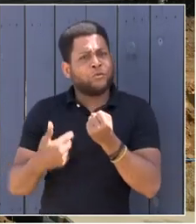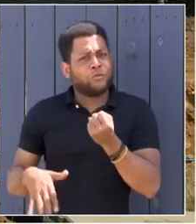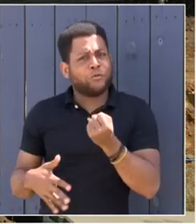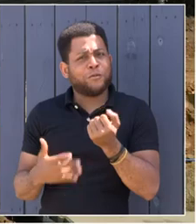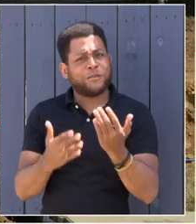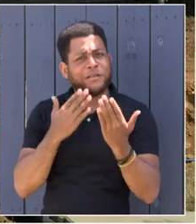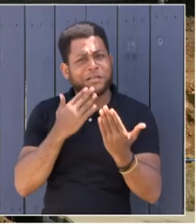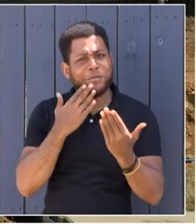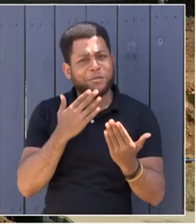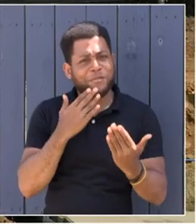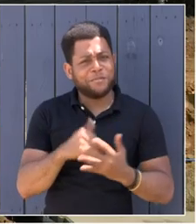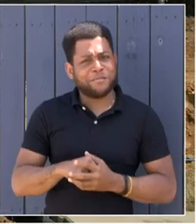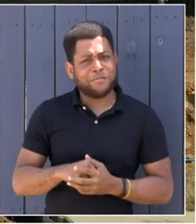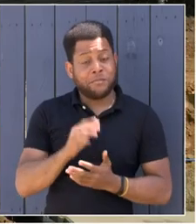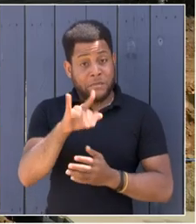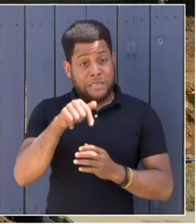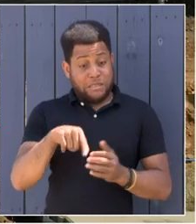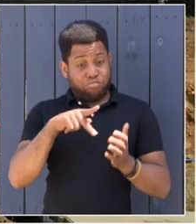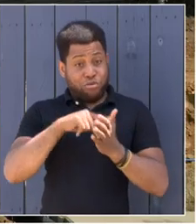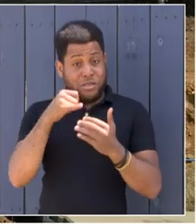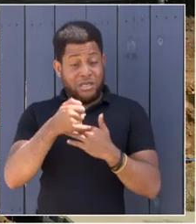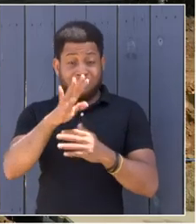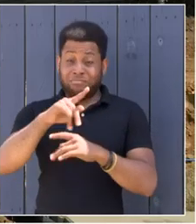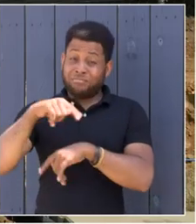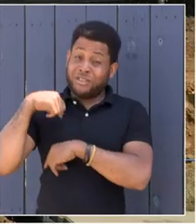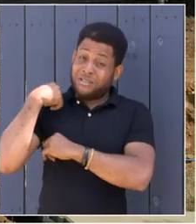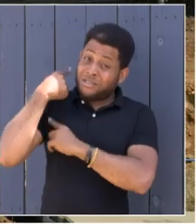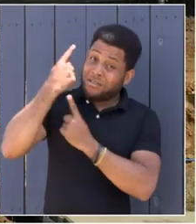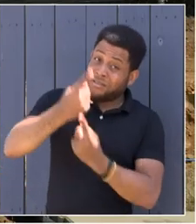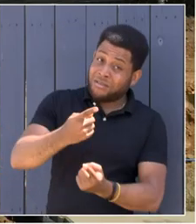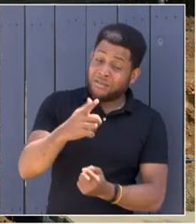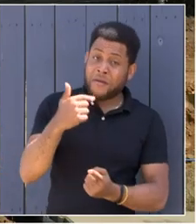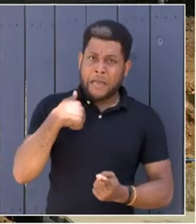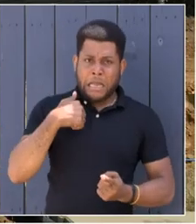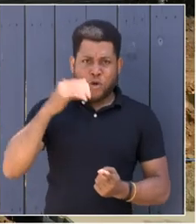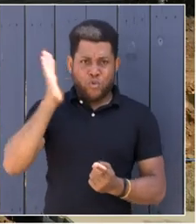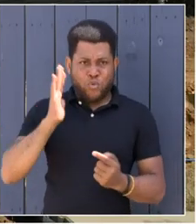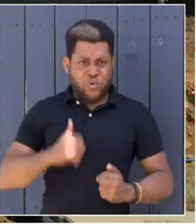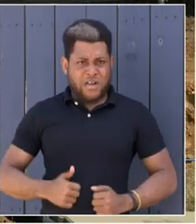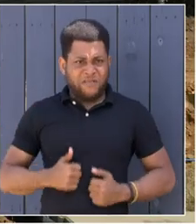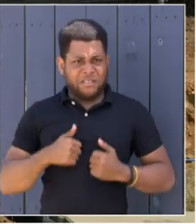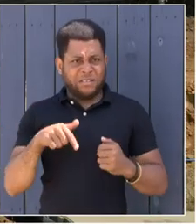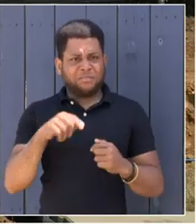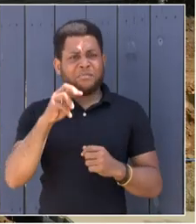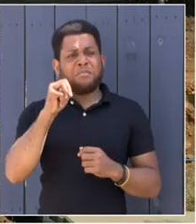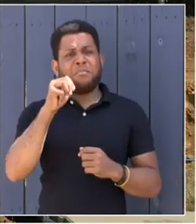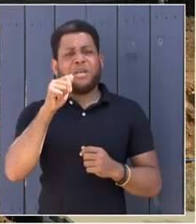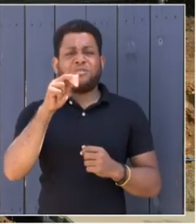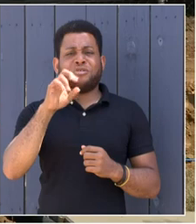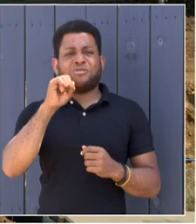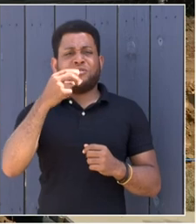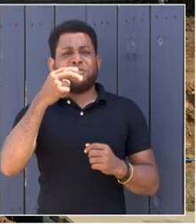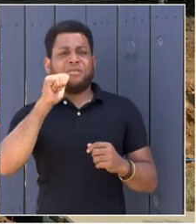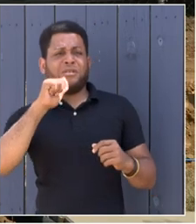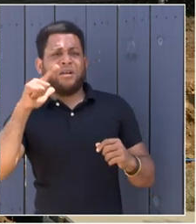I used to live over in Ward 7 in the Marshall Heights community. I was on the board with Valario and Carrie and Deborah and